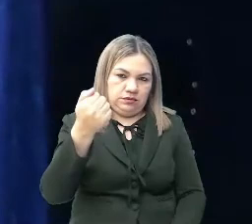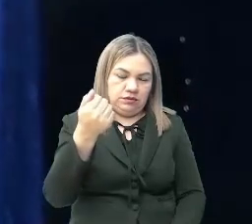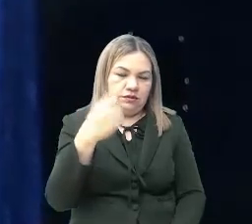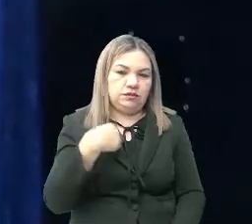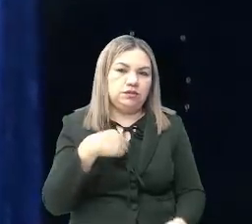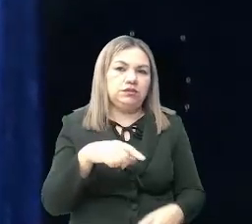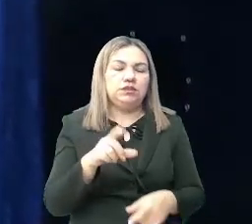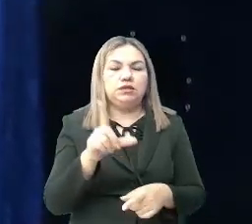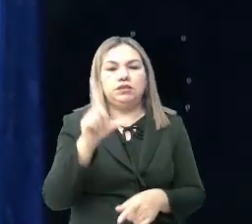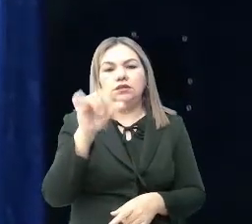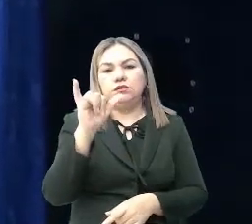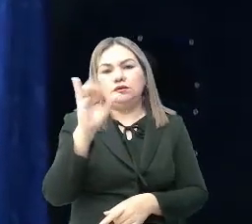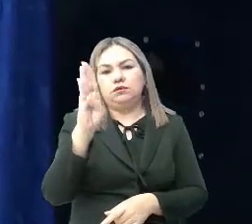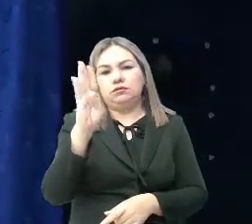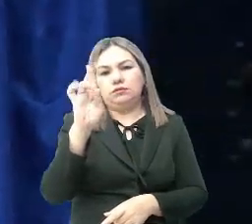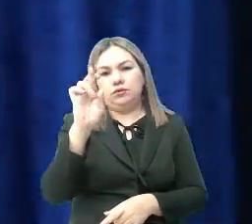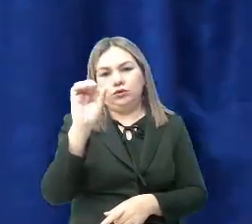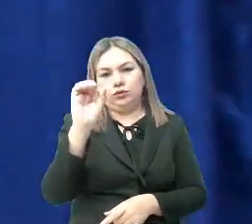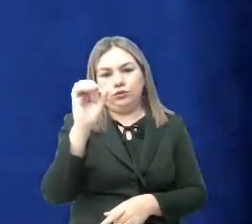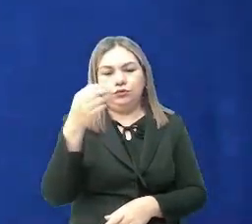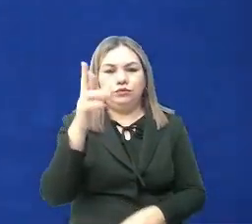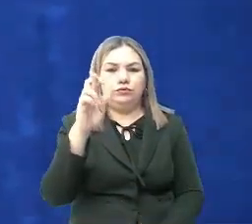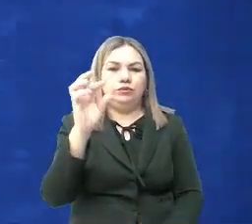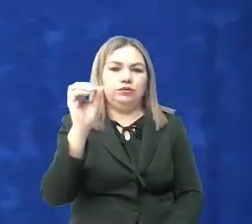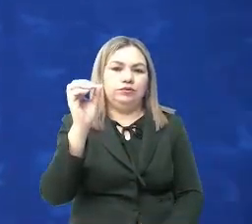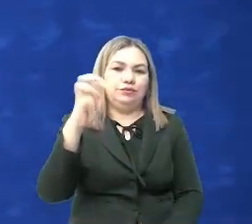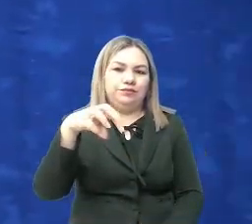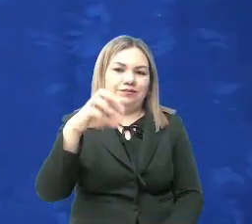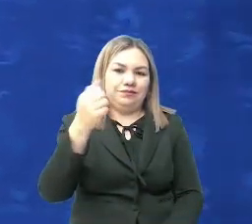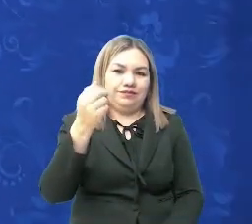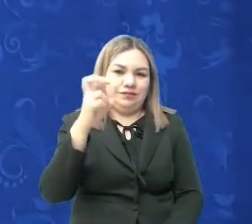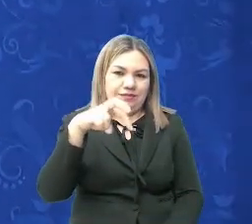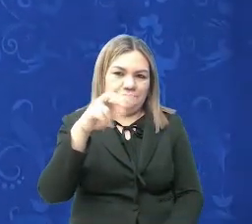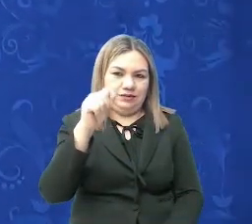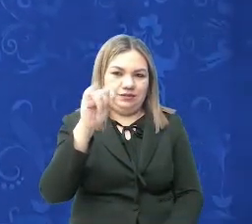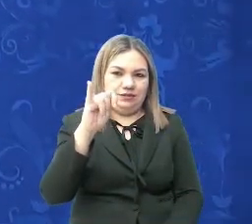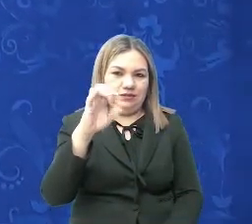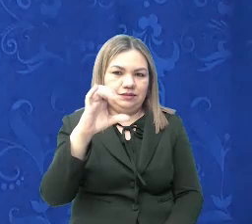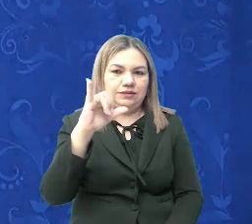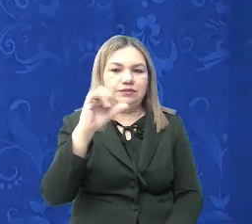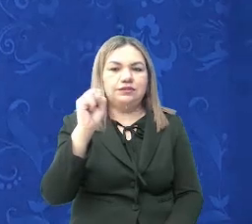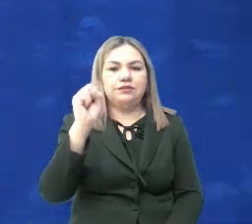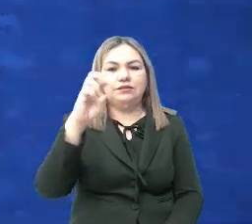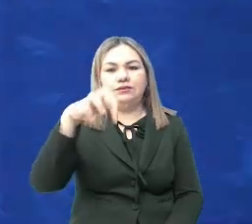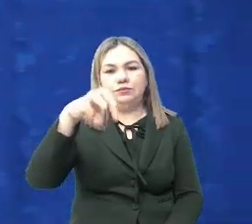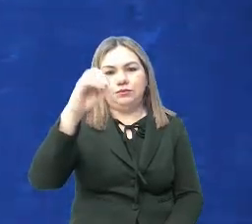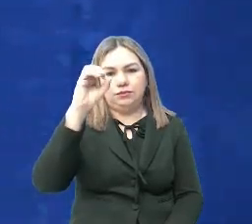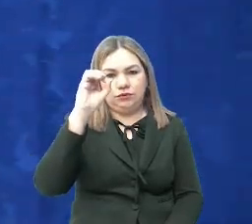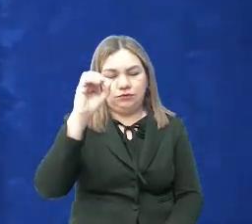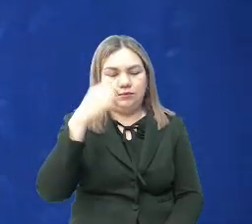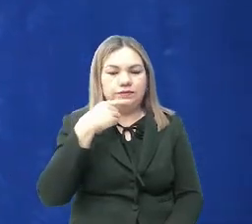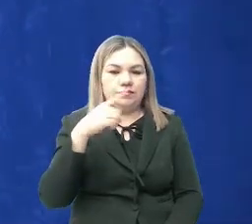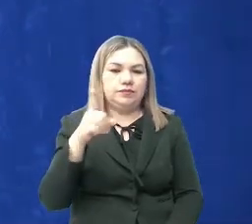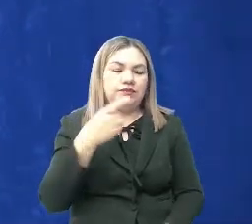It says like your hips are like palm trees, because God is a romantic God. But what did he